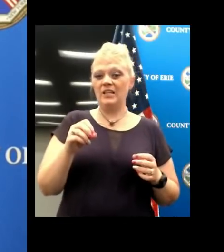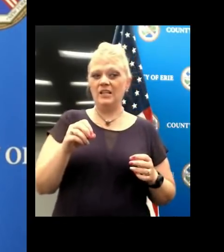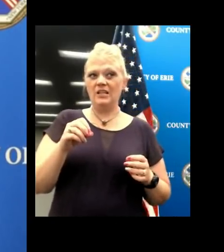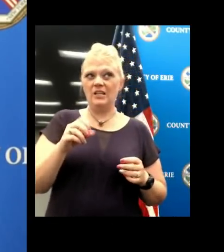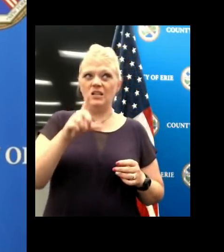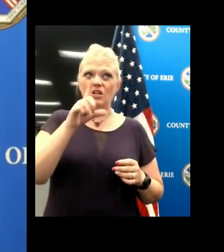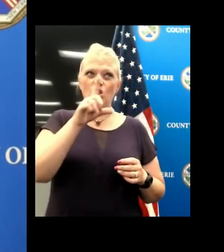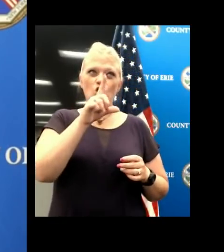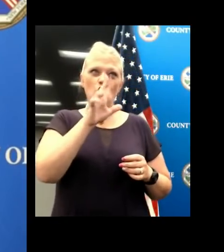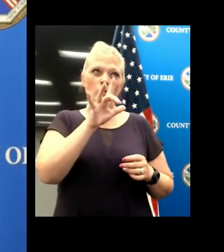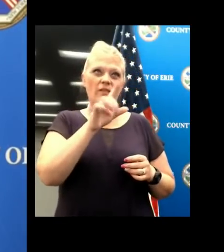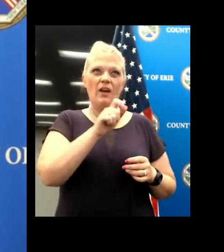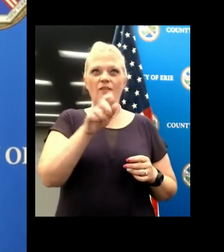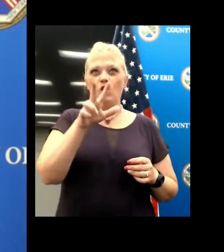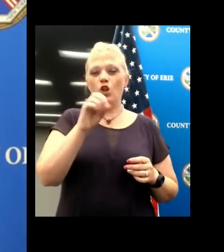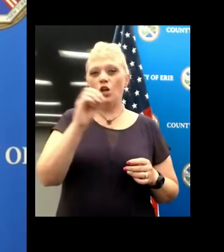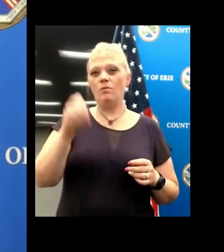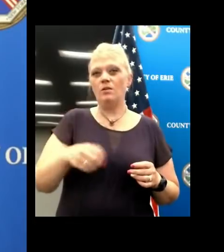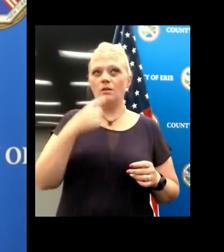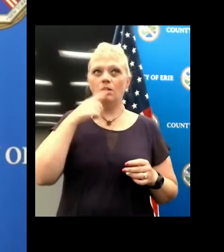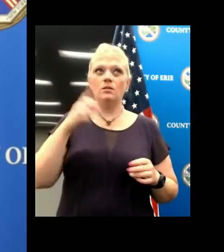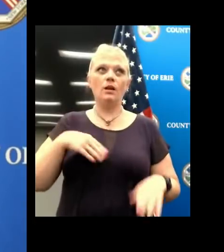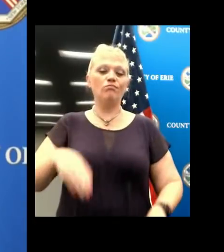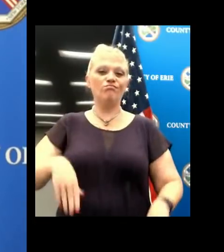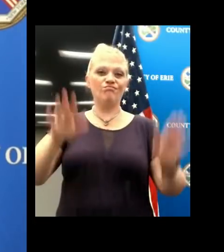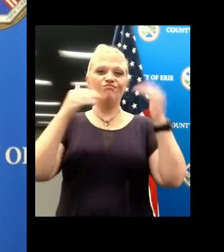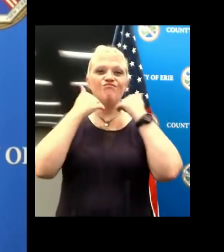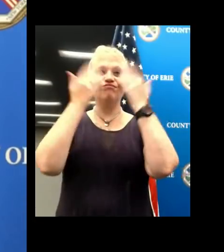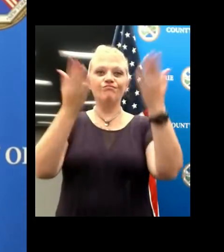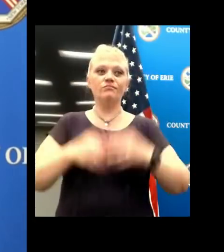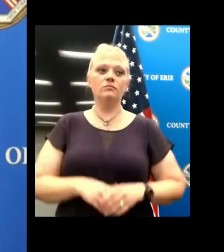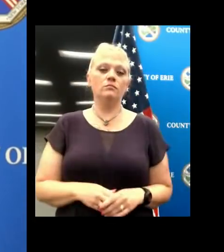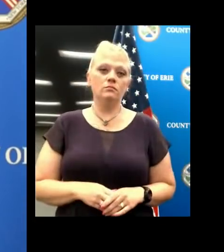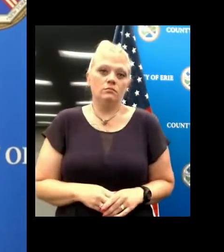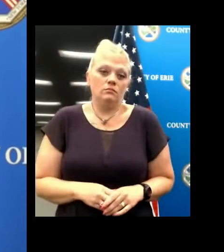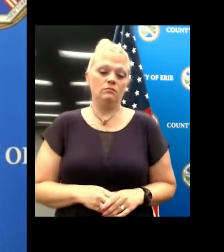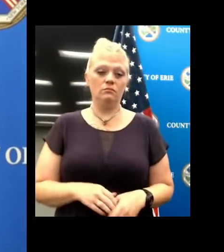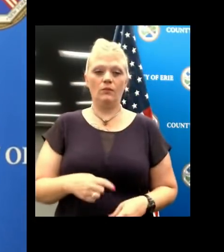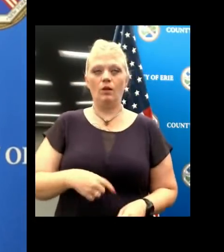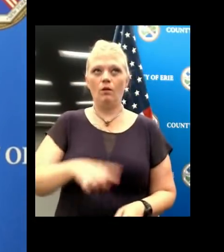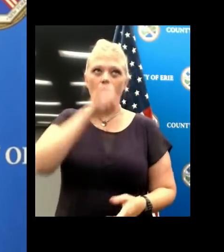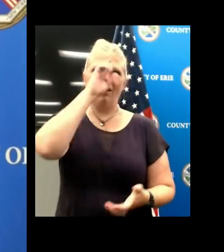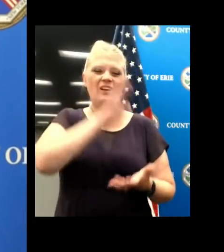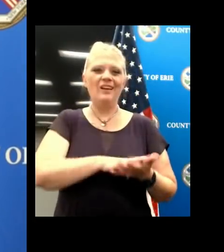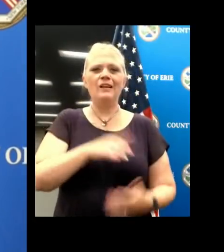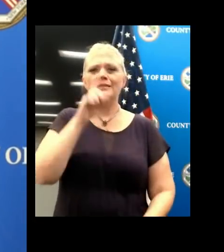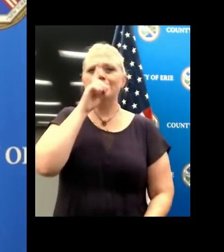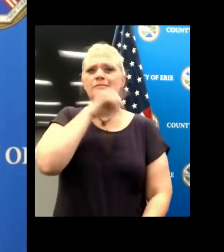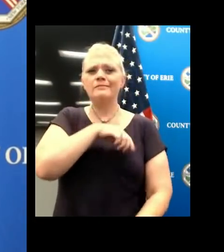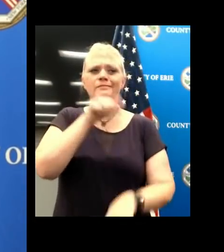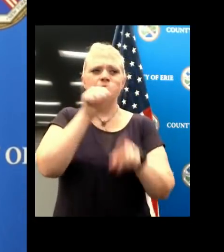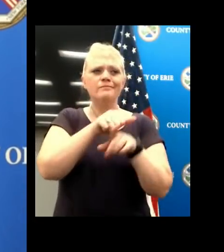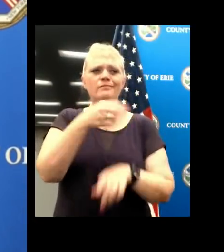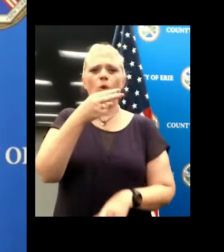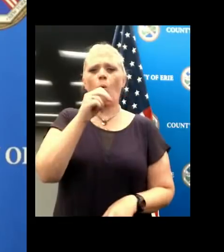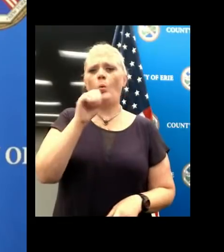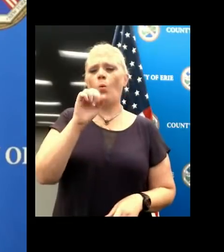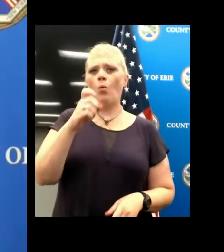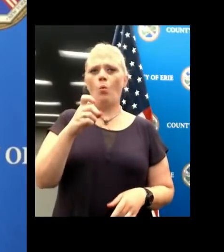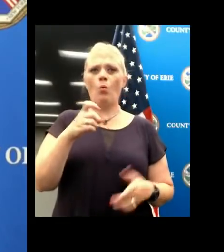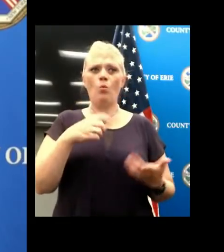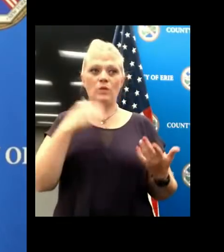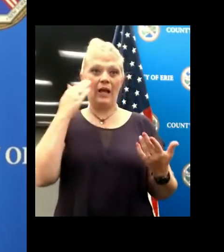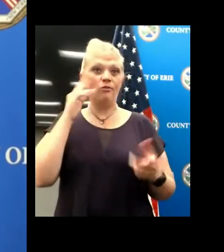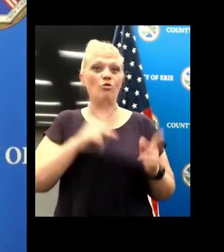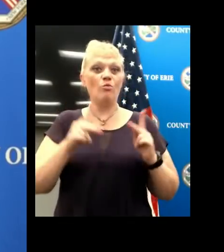25 to 30%, who basically said, the heck with it. Some who believe it's a hoax. It's not a hoax. I know people who've lost